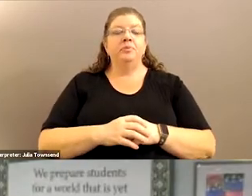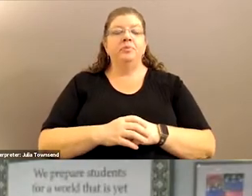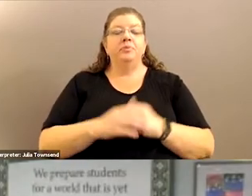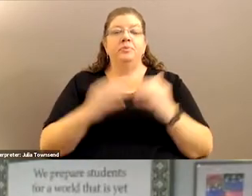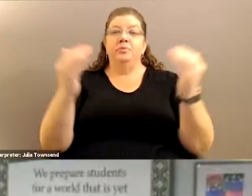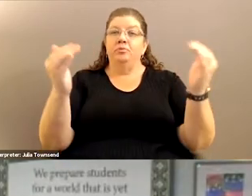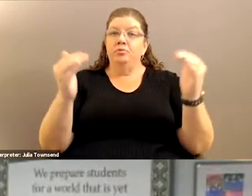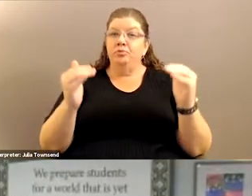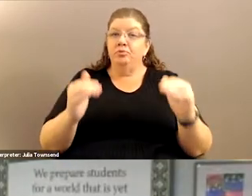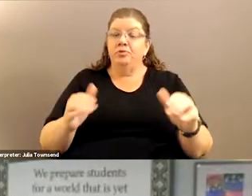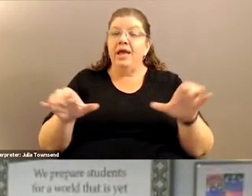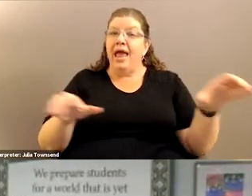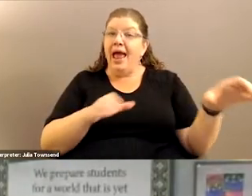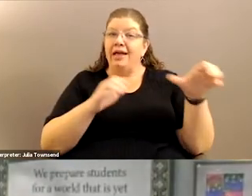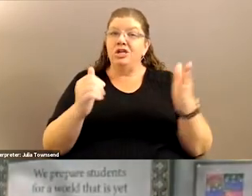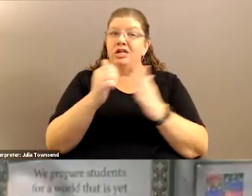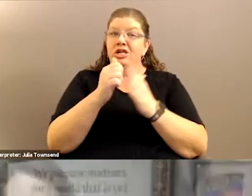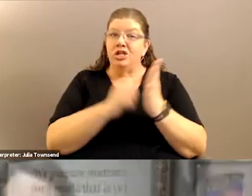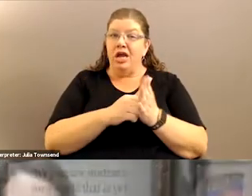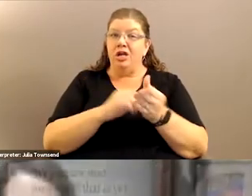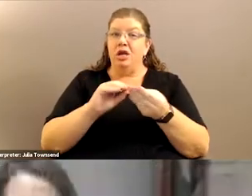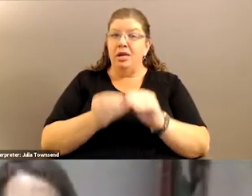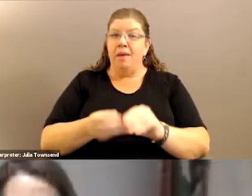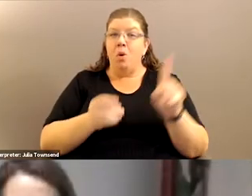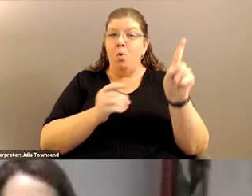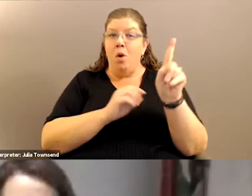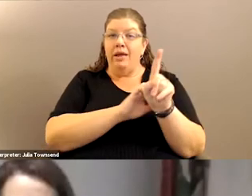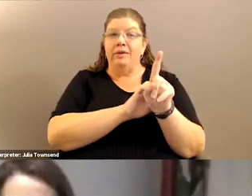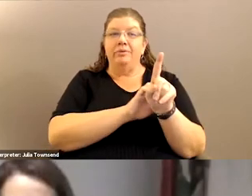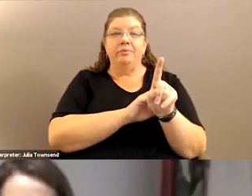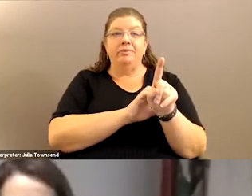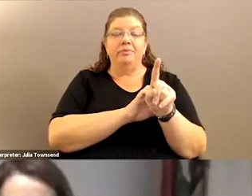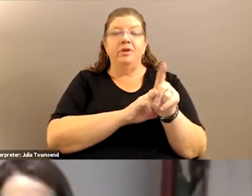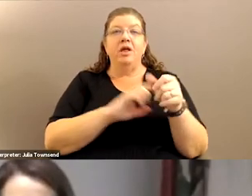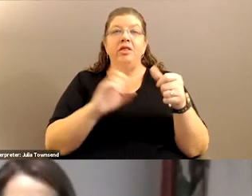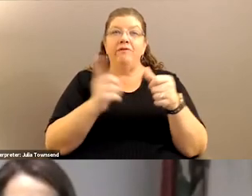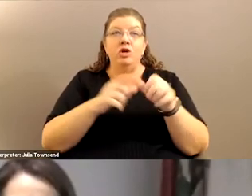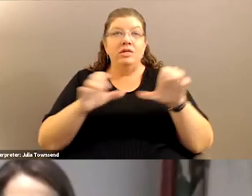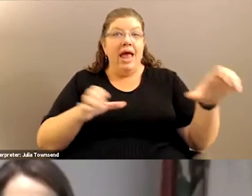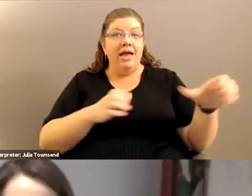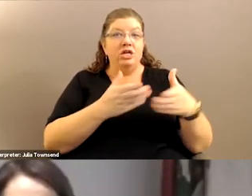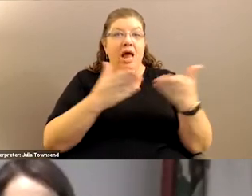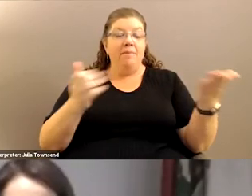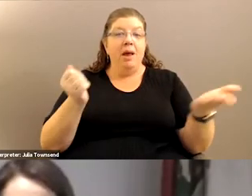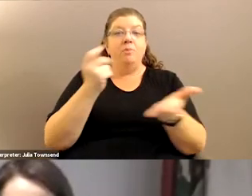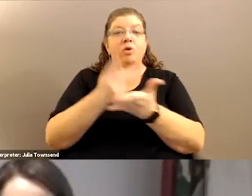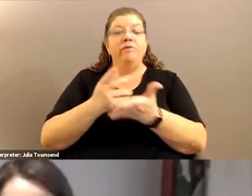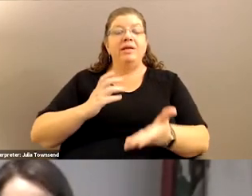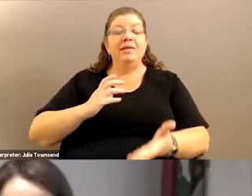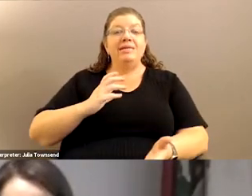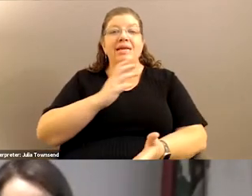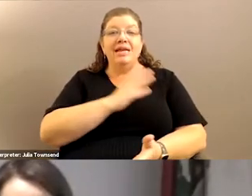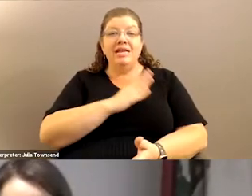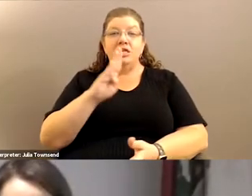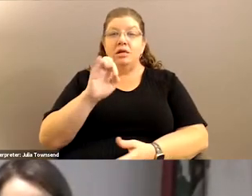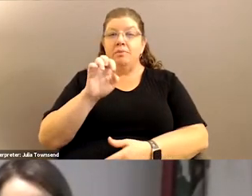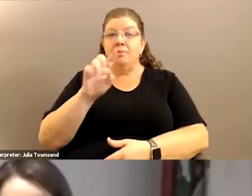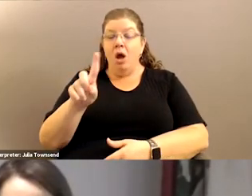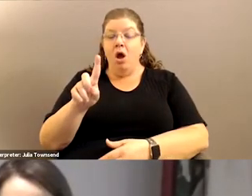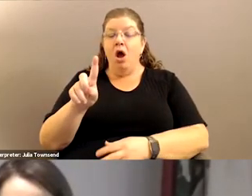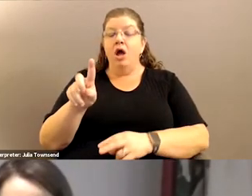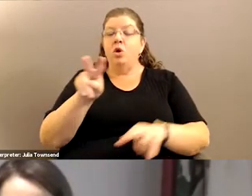moving on to our action agenda number one this is uh the first action item is approval of the citizens bond oversight